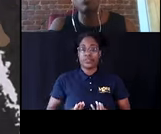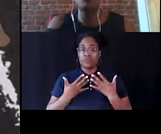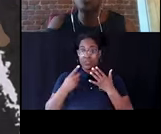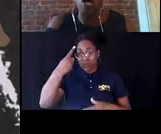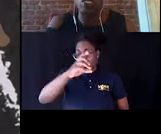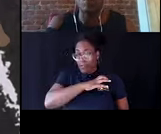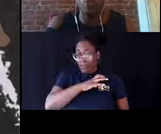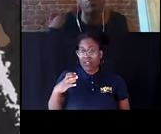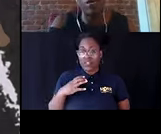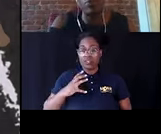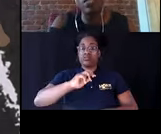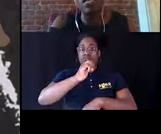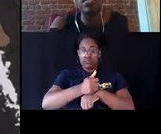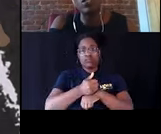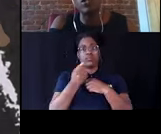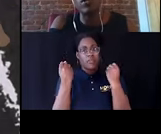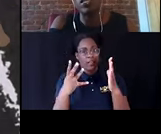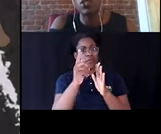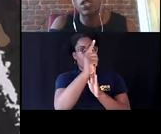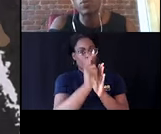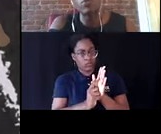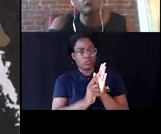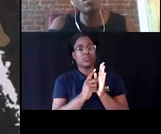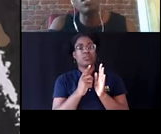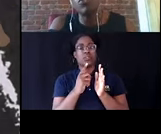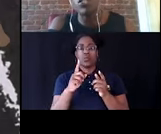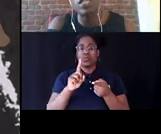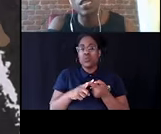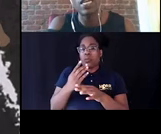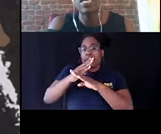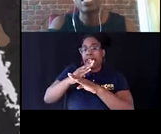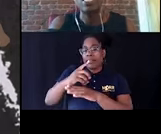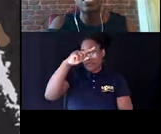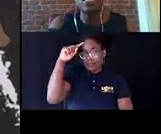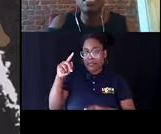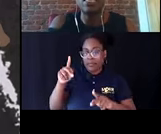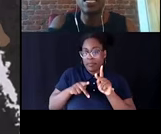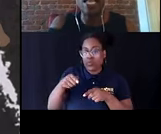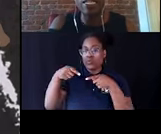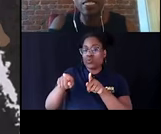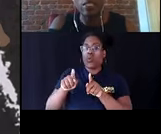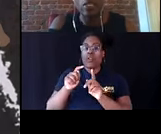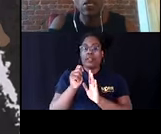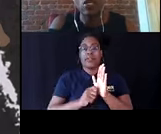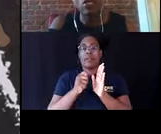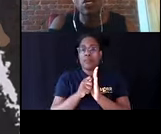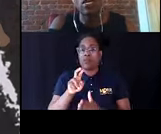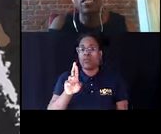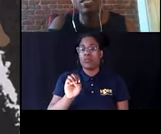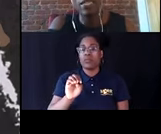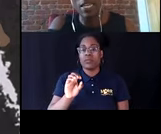protect Black people, the few laws to protect Black people that they did during Reconstruction. Unfortunately, in the 90s,